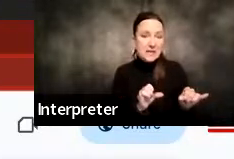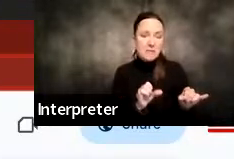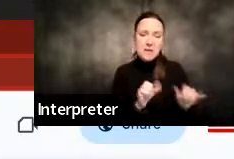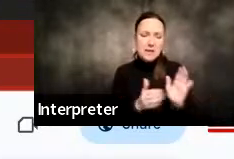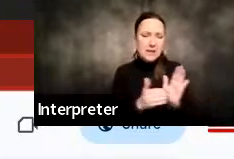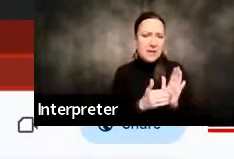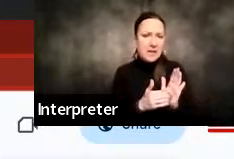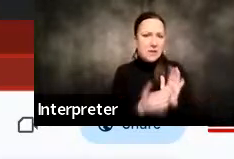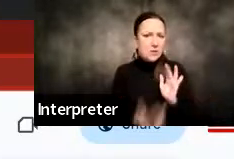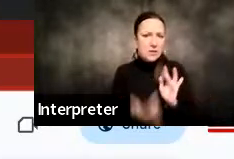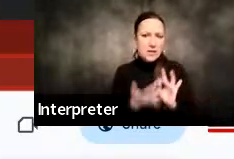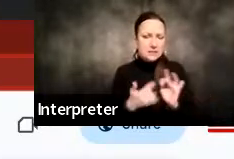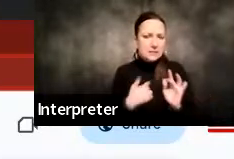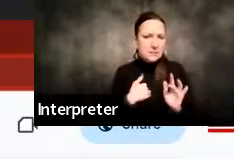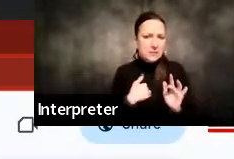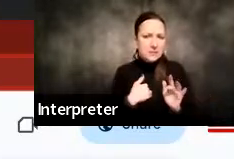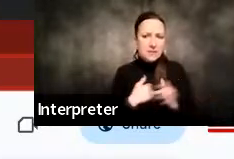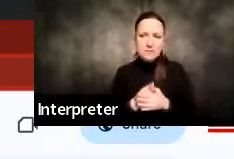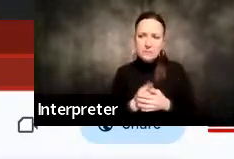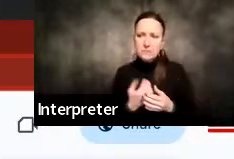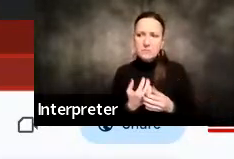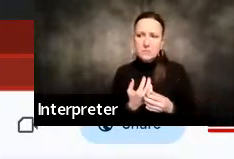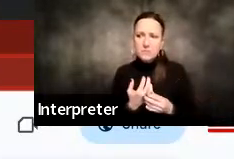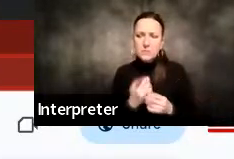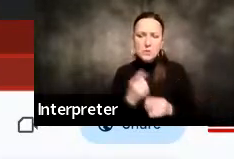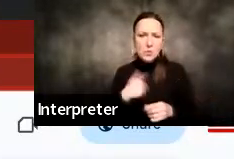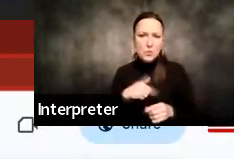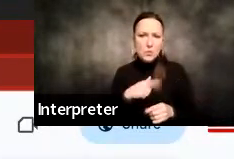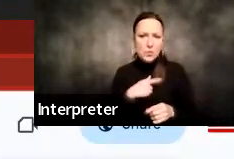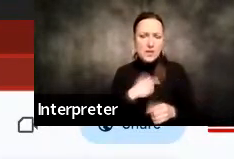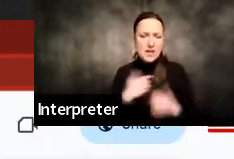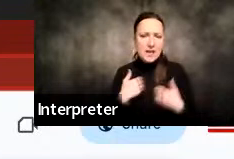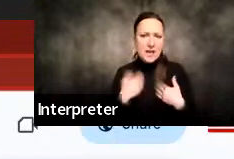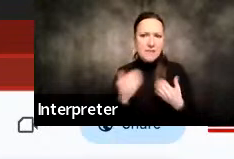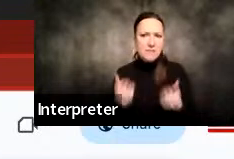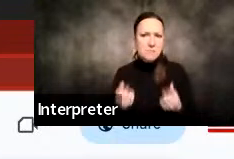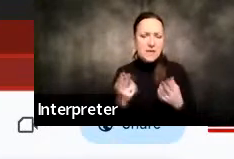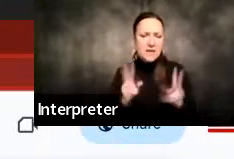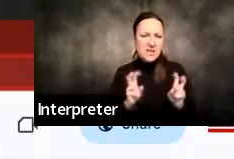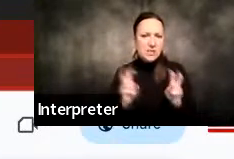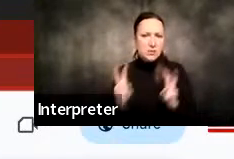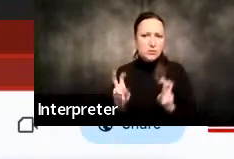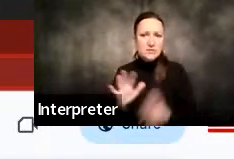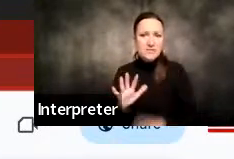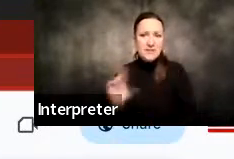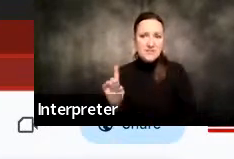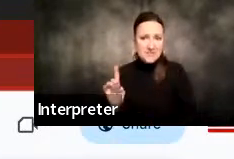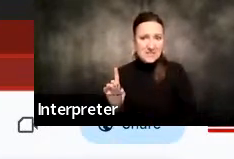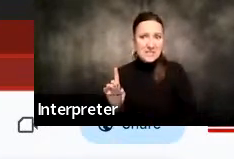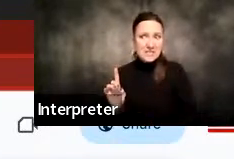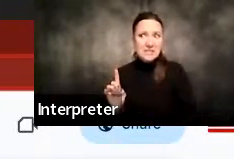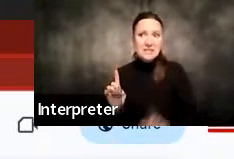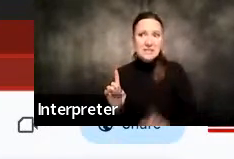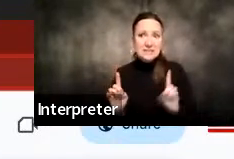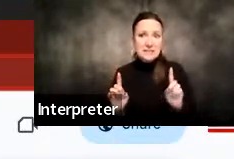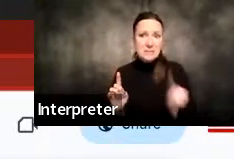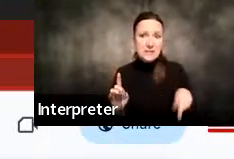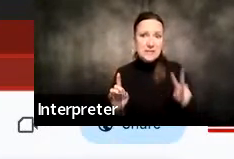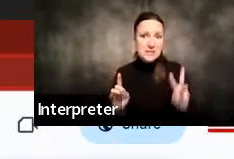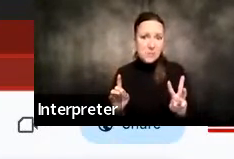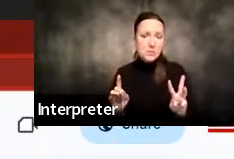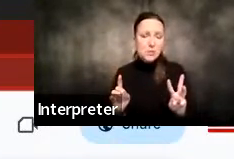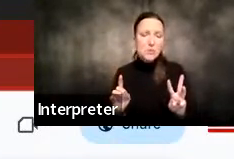to me. We have been seeing a number of those type of issues within 5D, as well as with DPW when it comes